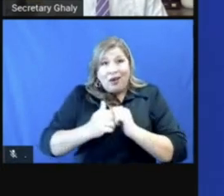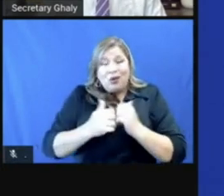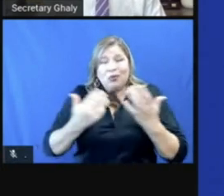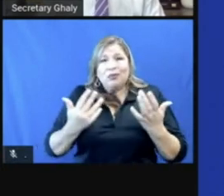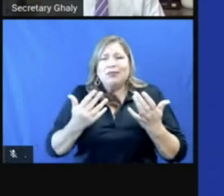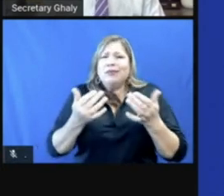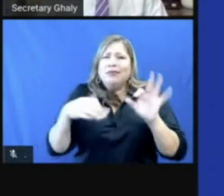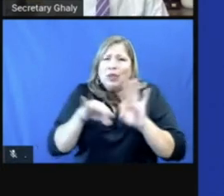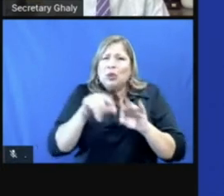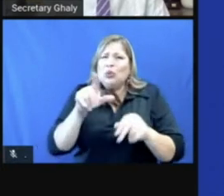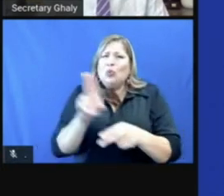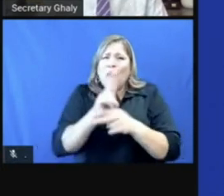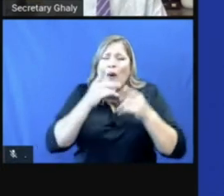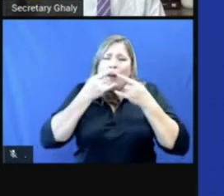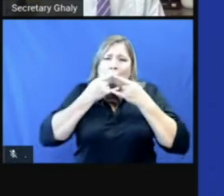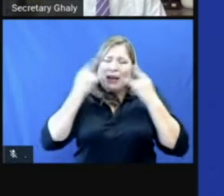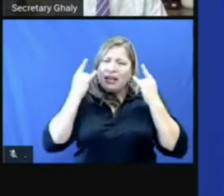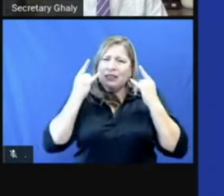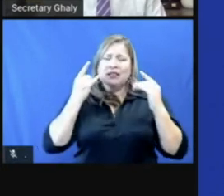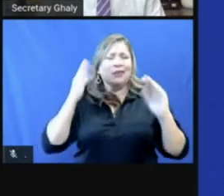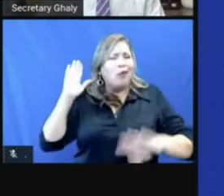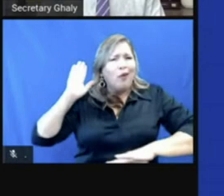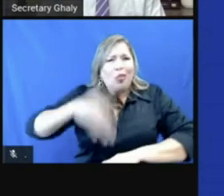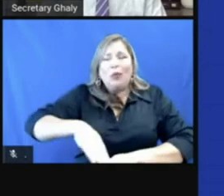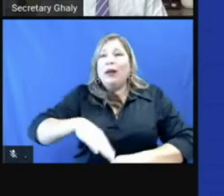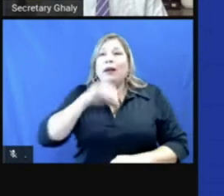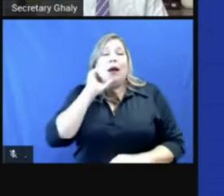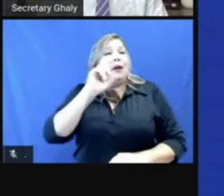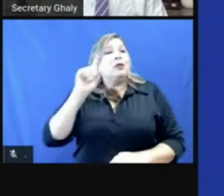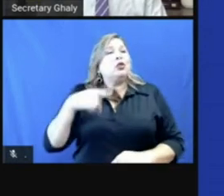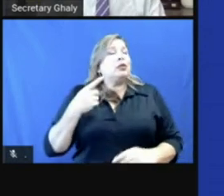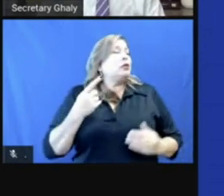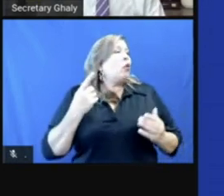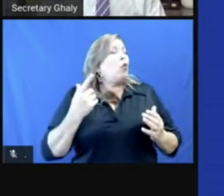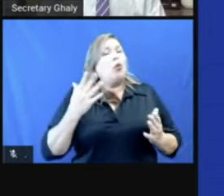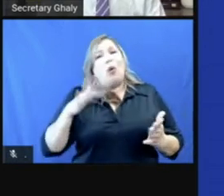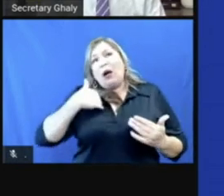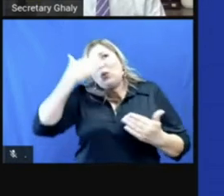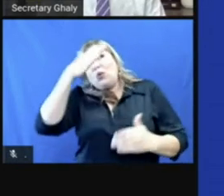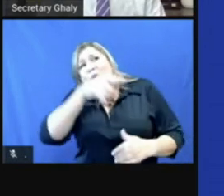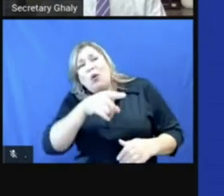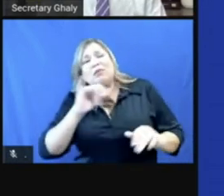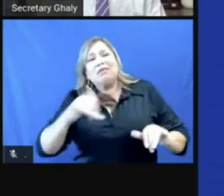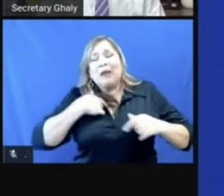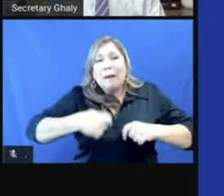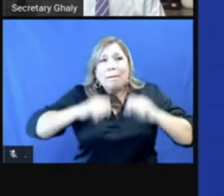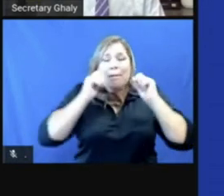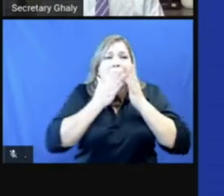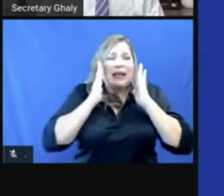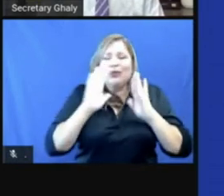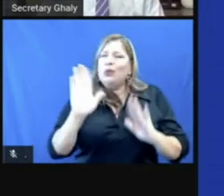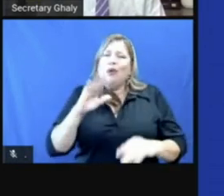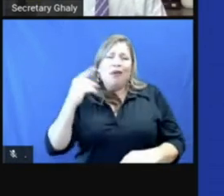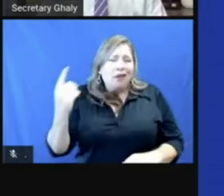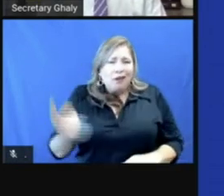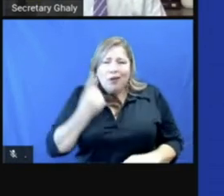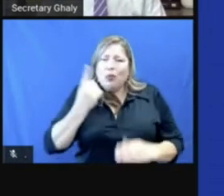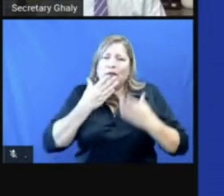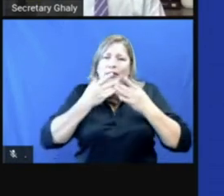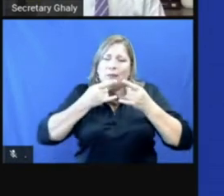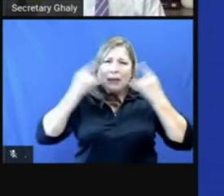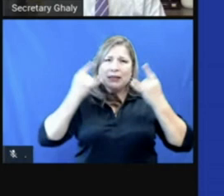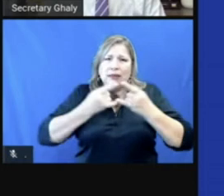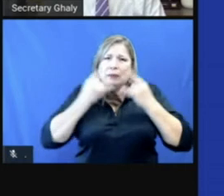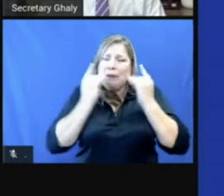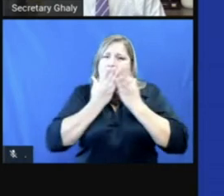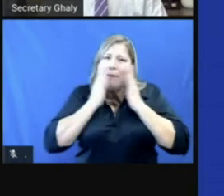it seems convenient or when it seems like you're around people you don't know, but as much as possible. We've updated our mask guidance, and we